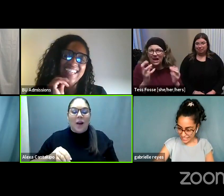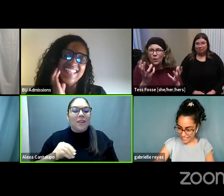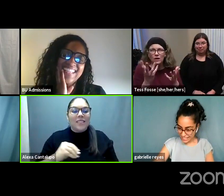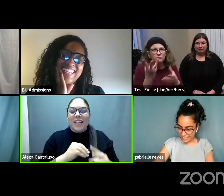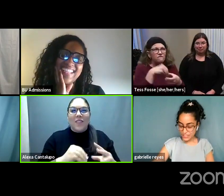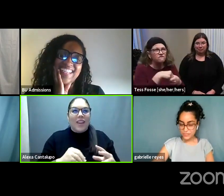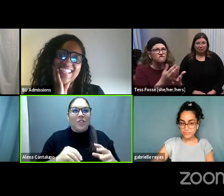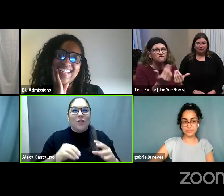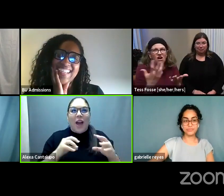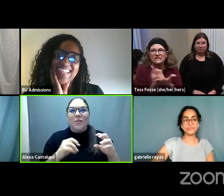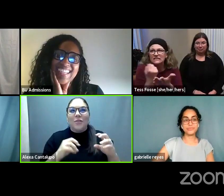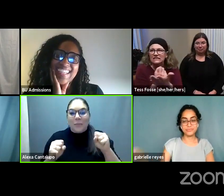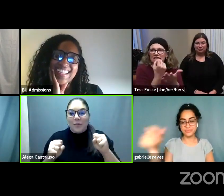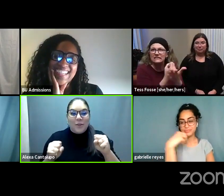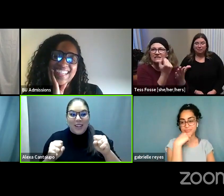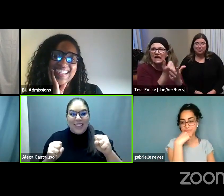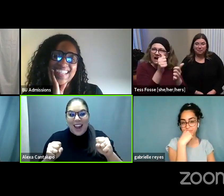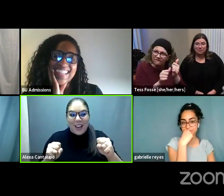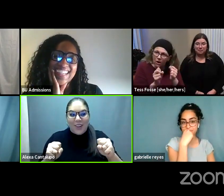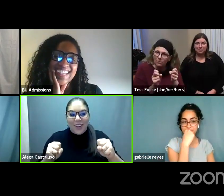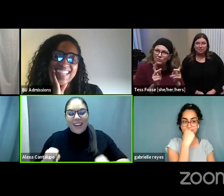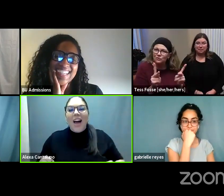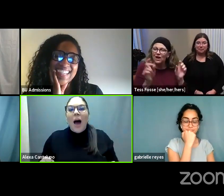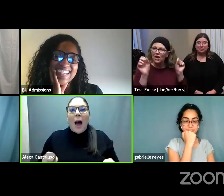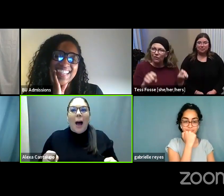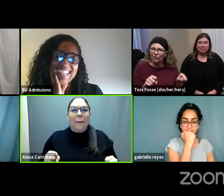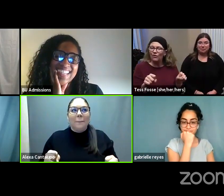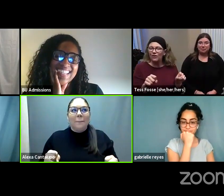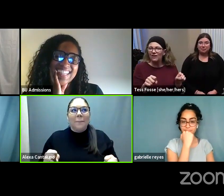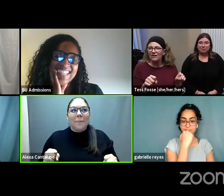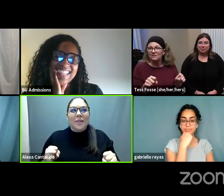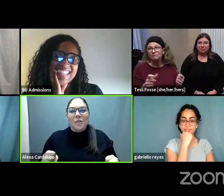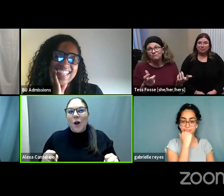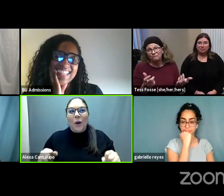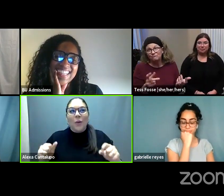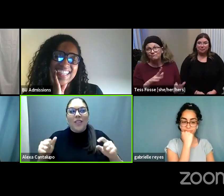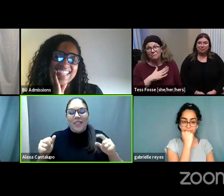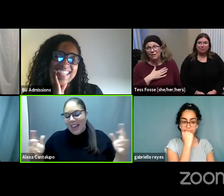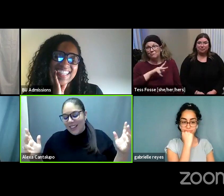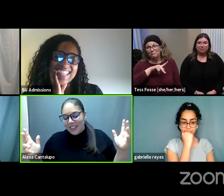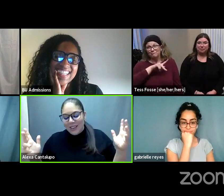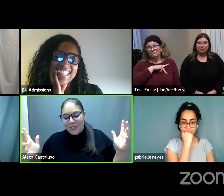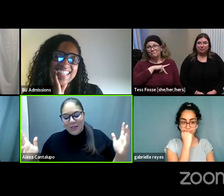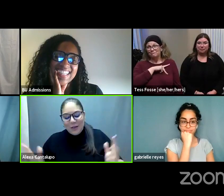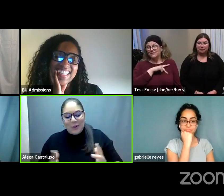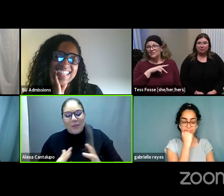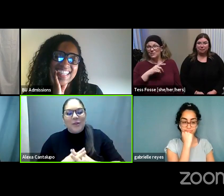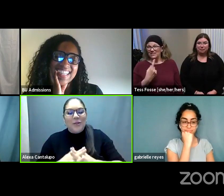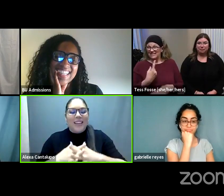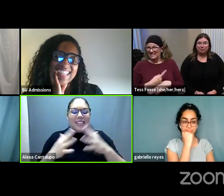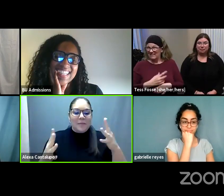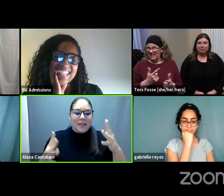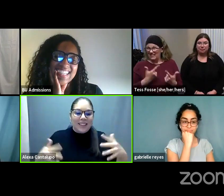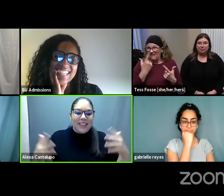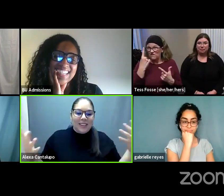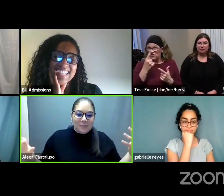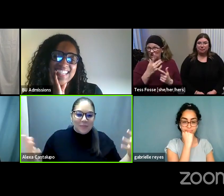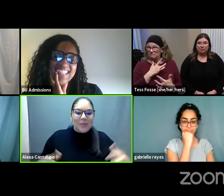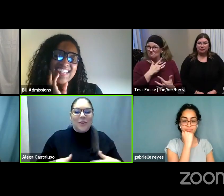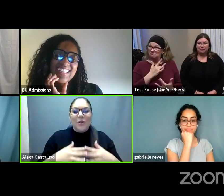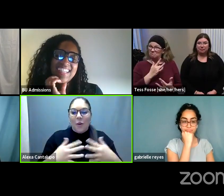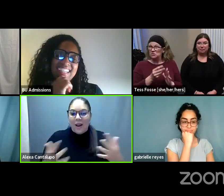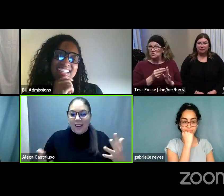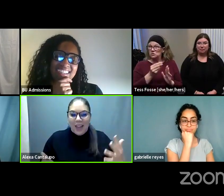to take advantage of every opportunity that I could. So the day in the life of an interpreting student,